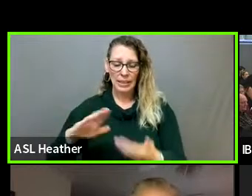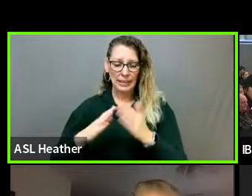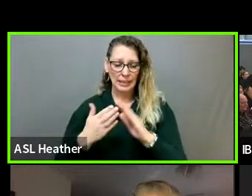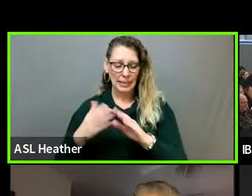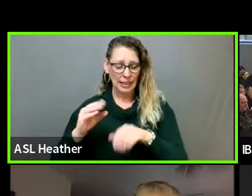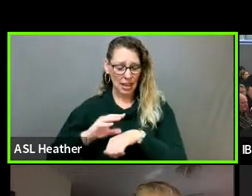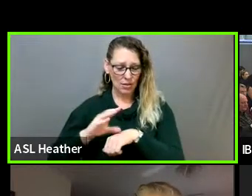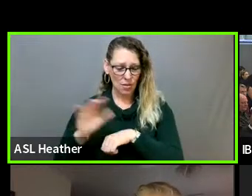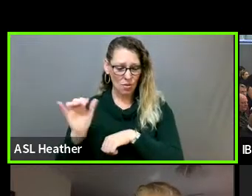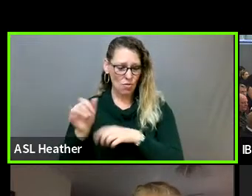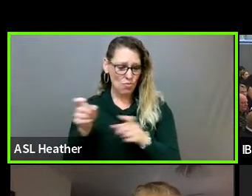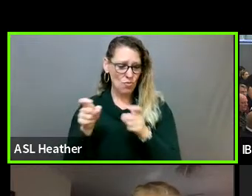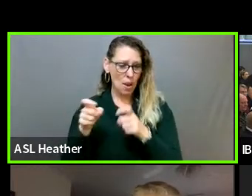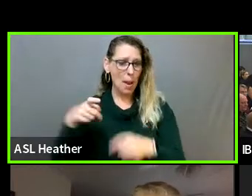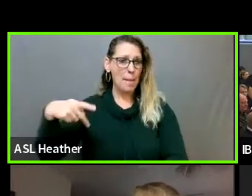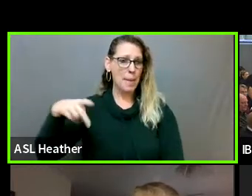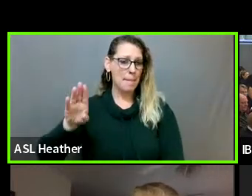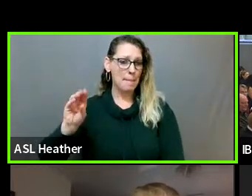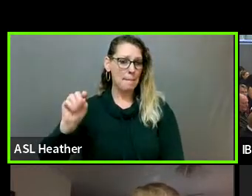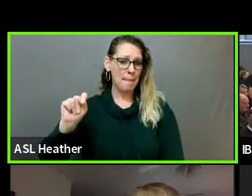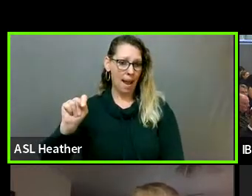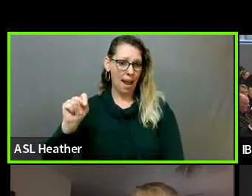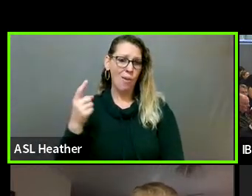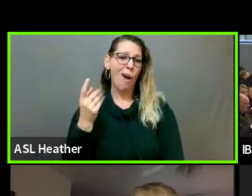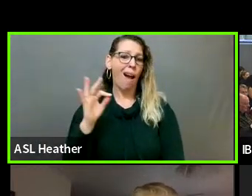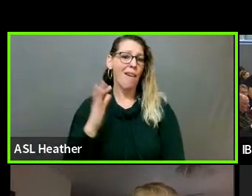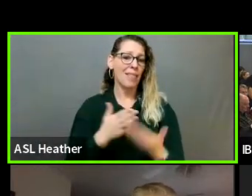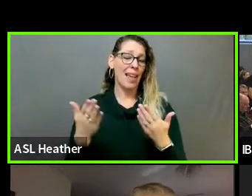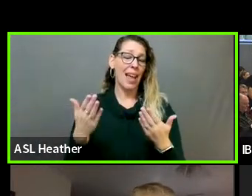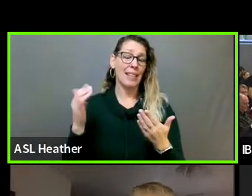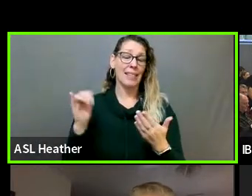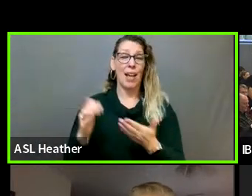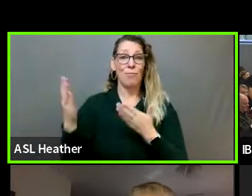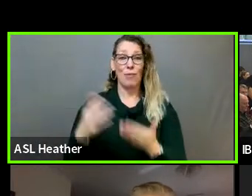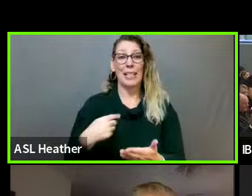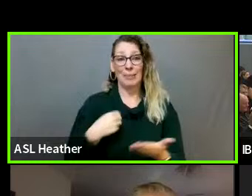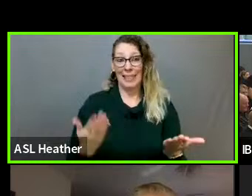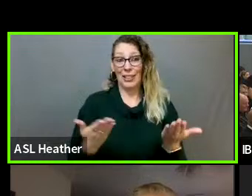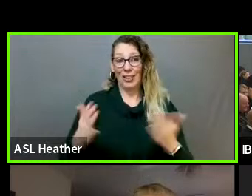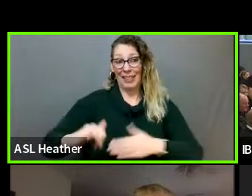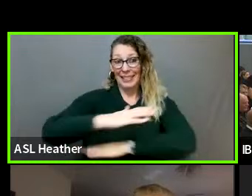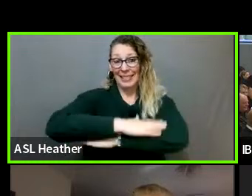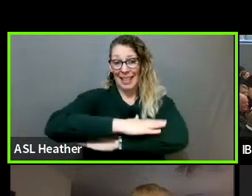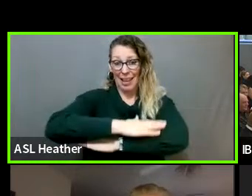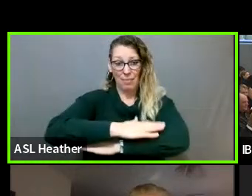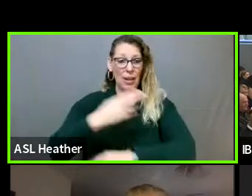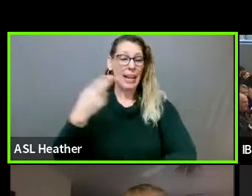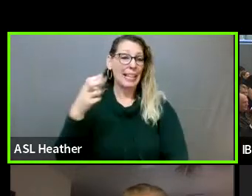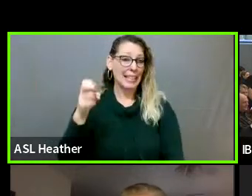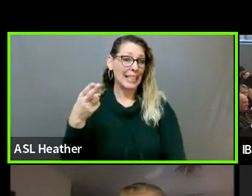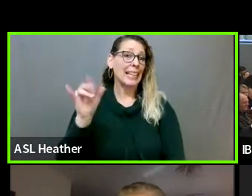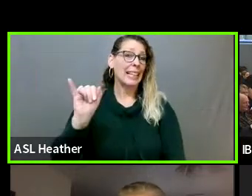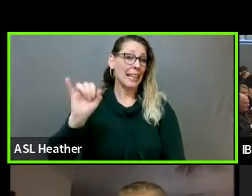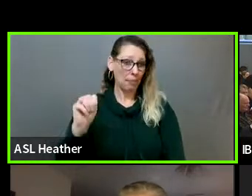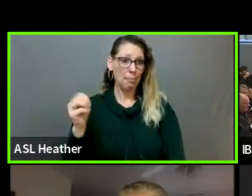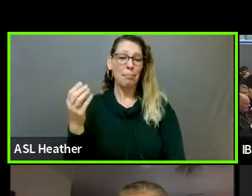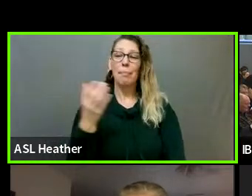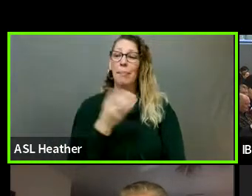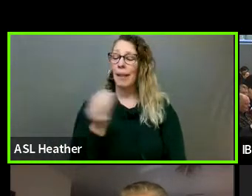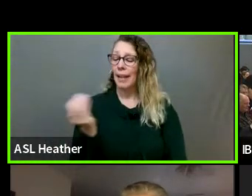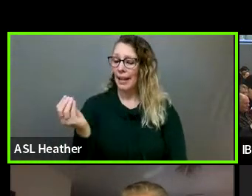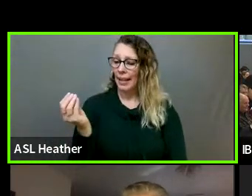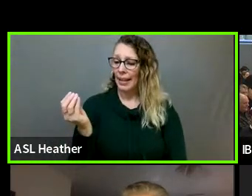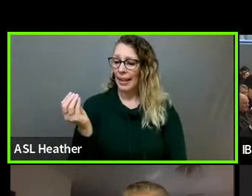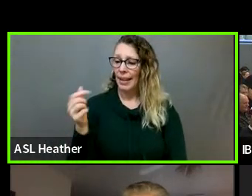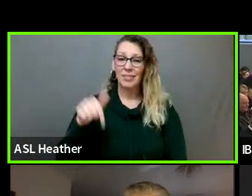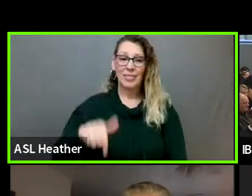commissioner in charge of PBA, which is one of the things that brings me to this table. He, him, and